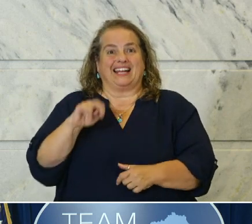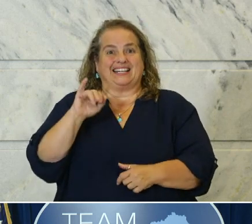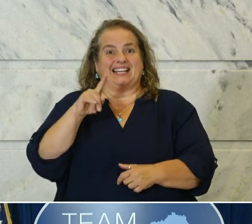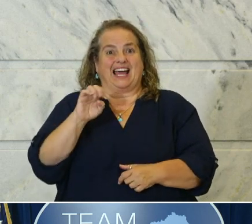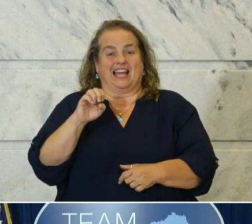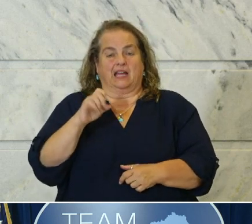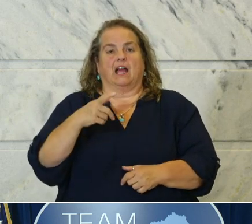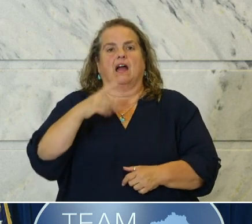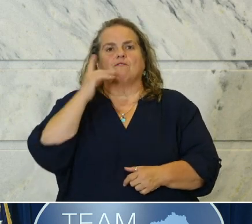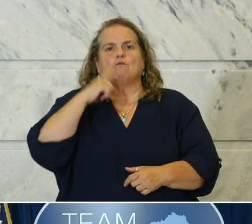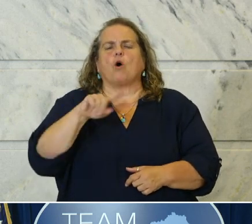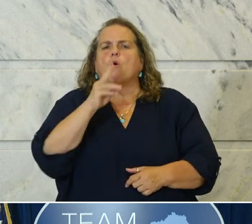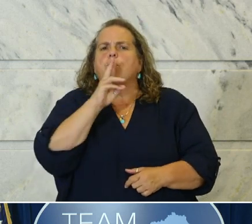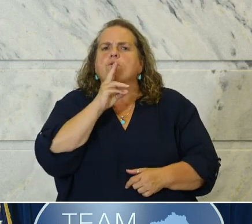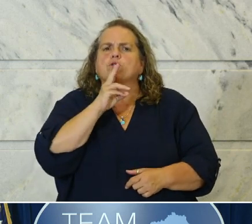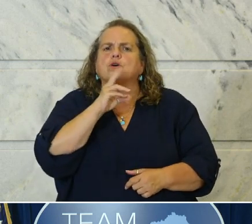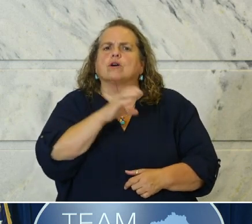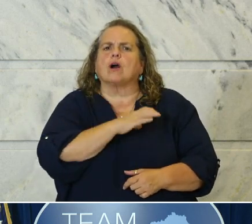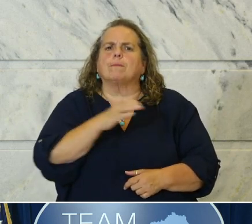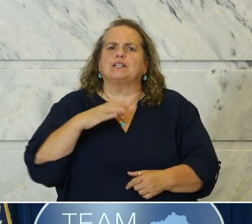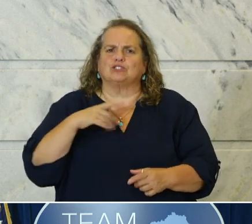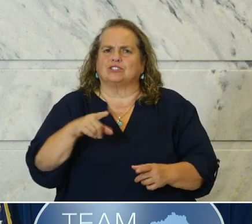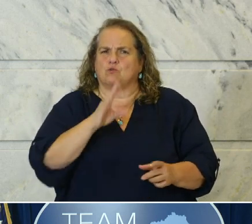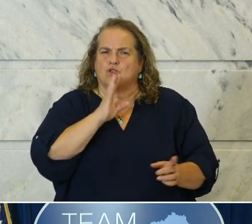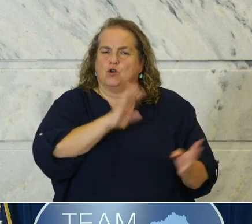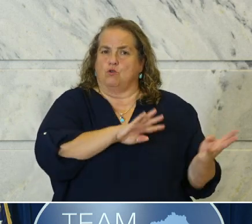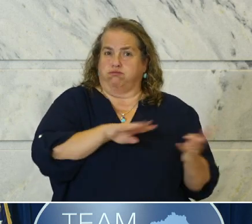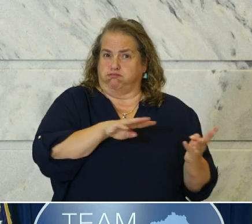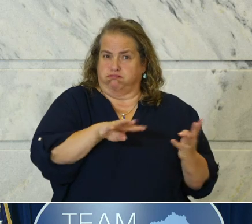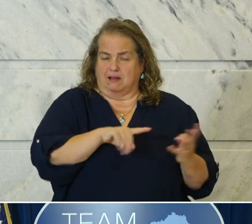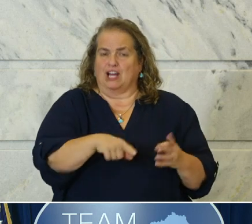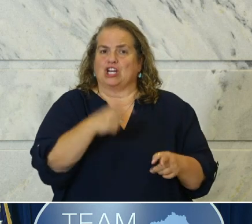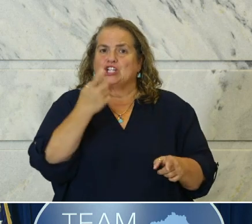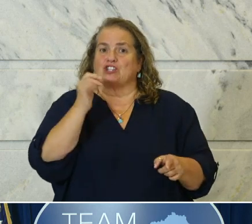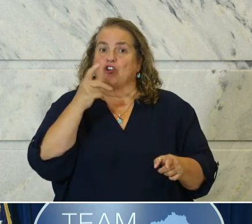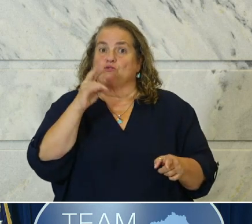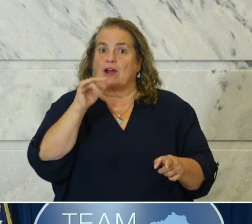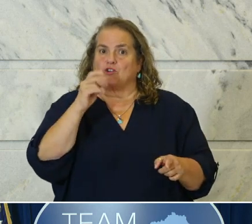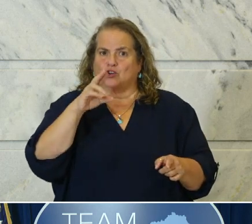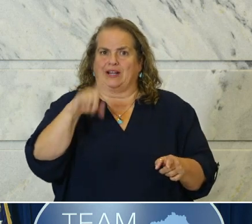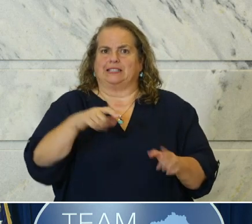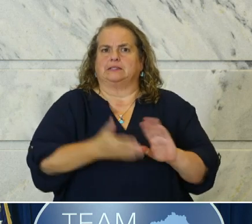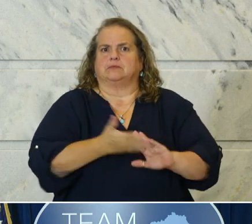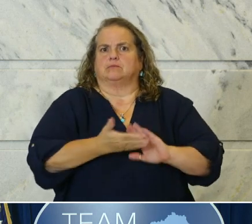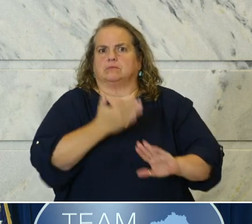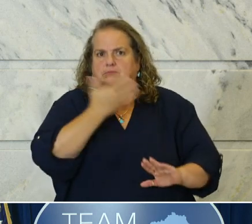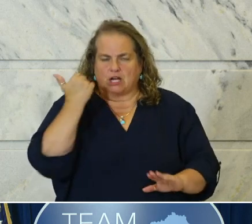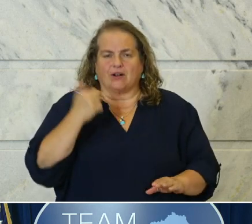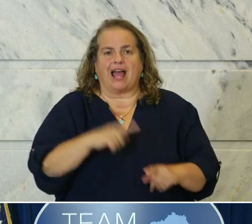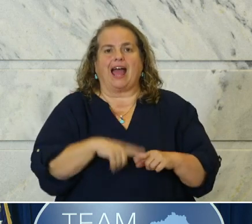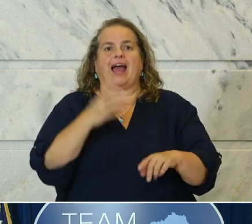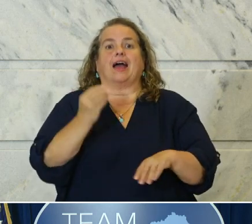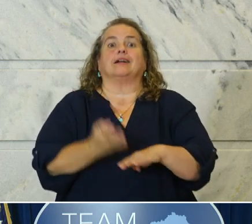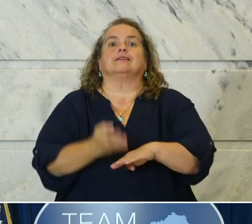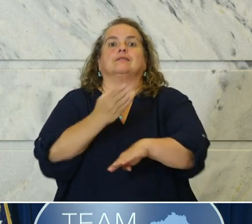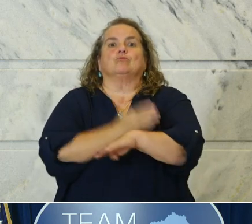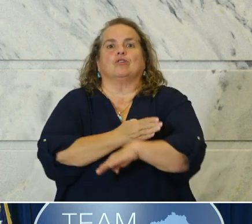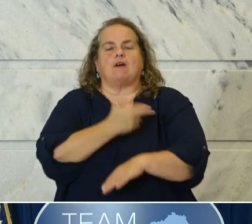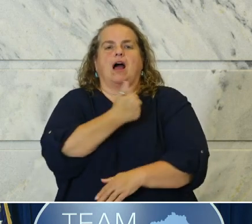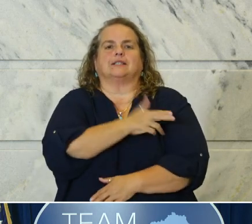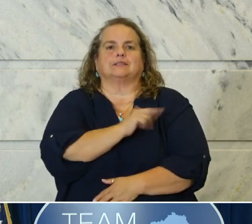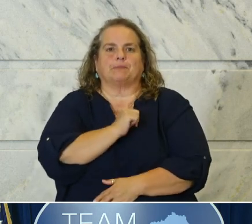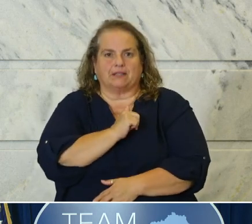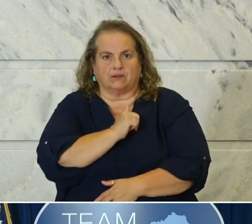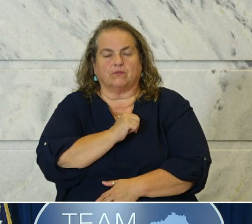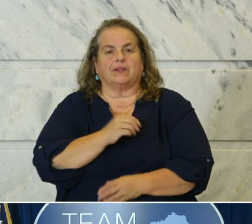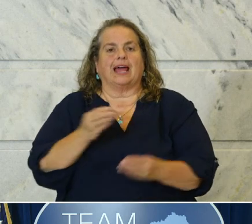Todd Regional Water Commission, upgrades to the Trigg County Hospital. It's really important in a time of a health pandemic. Land